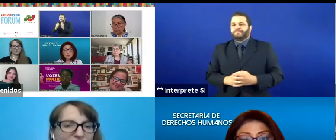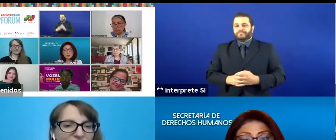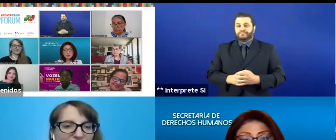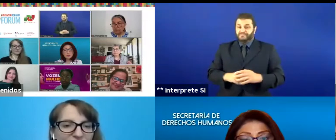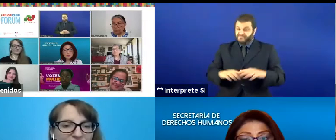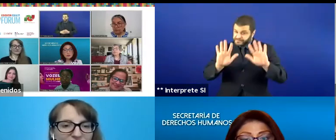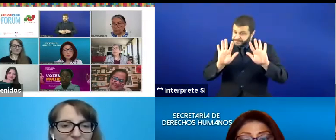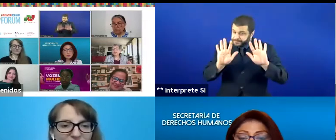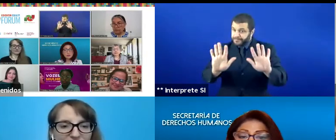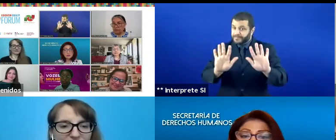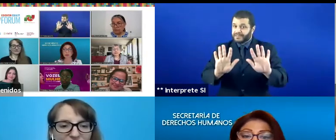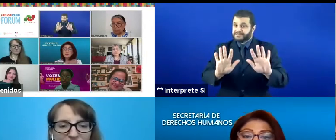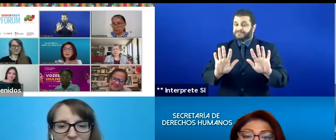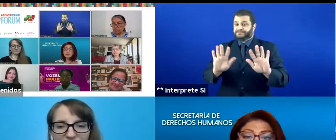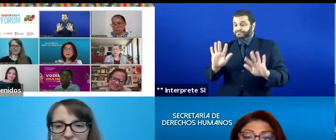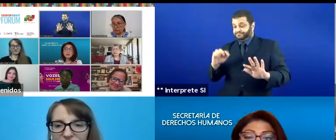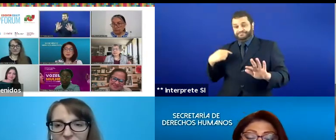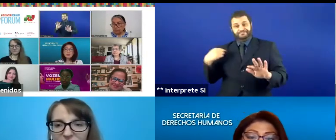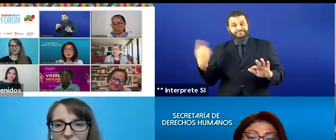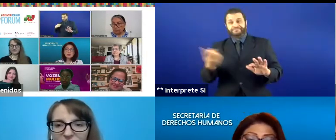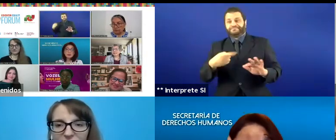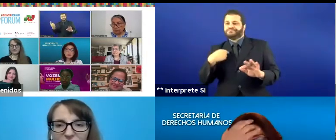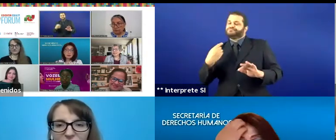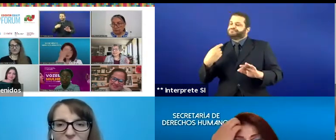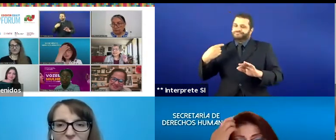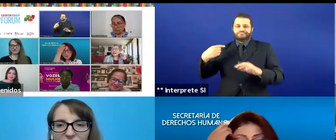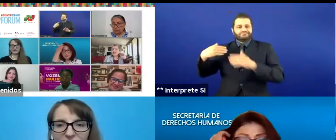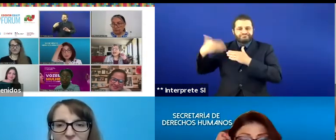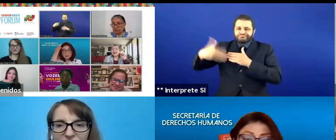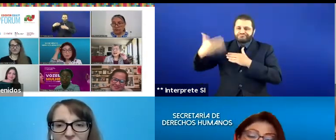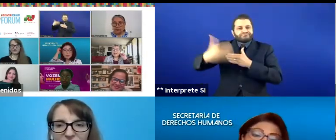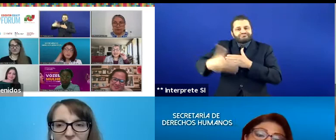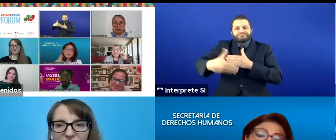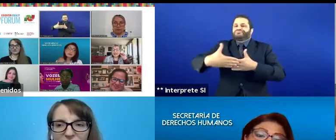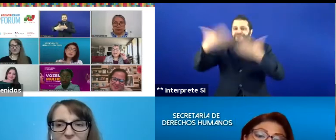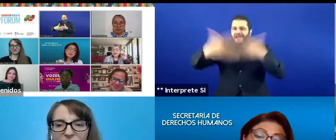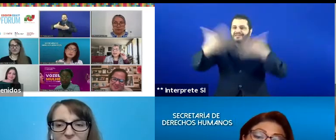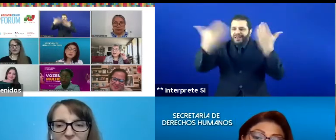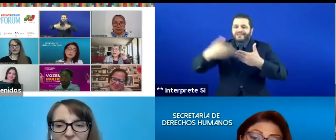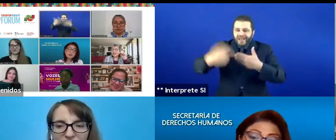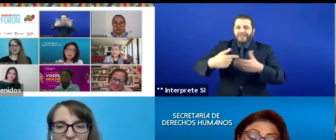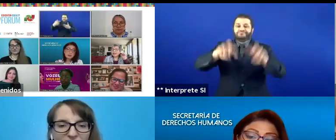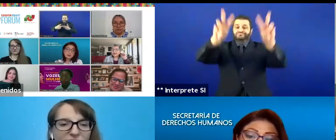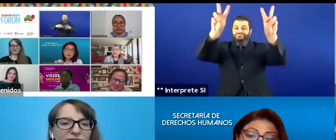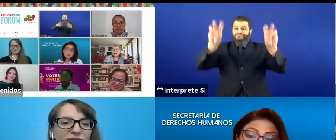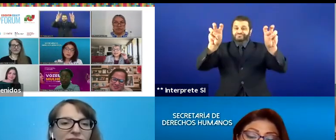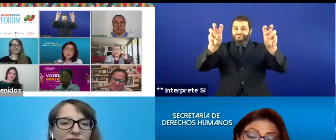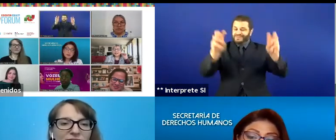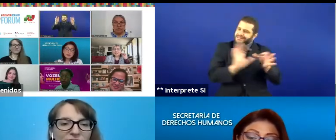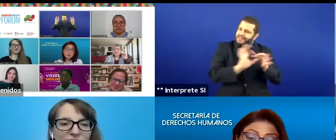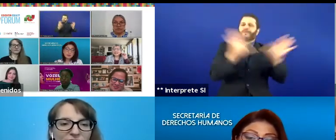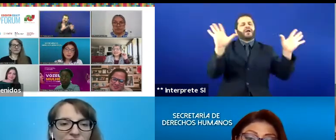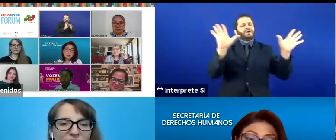Lopa ha mencionado que los movimientos feministas son críticos para la democracia.